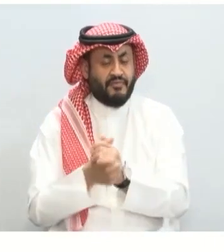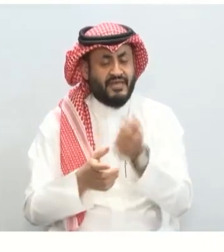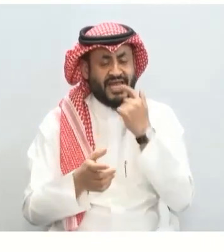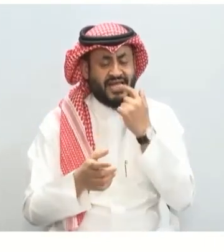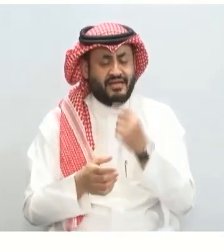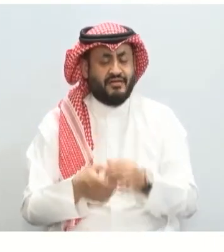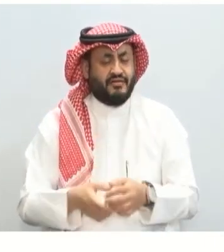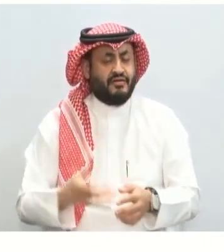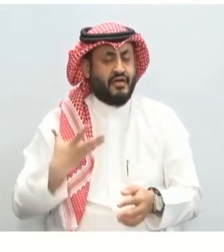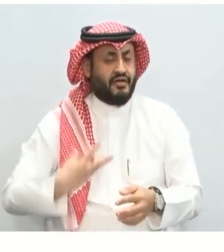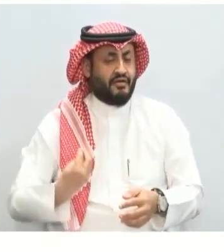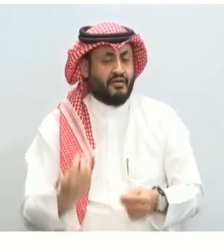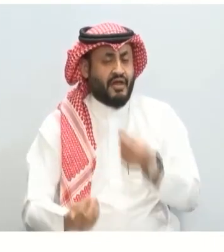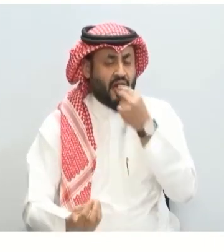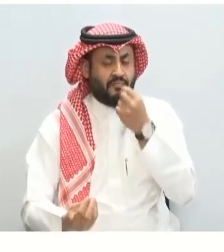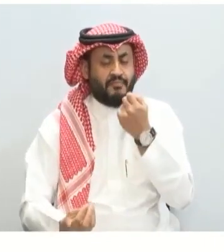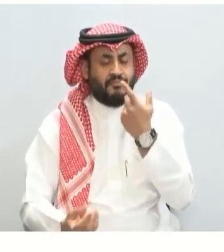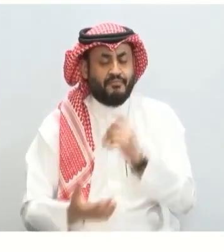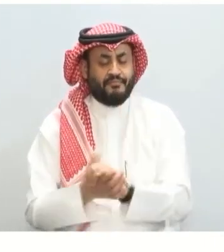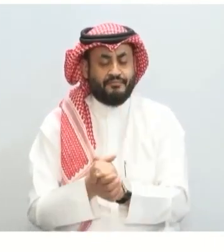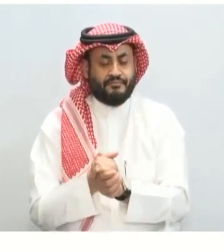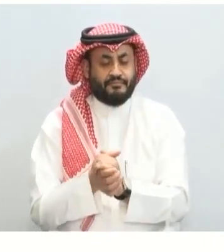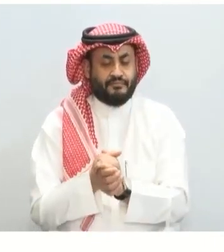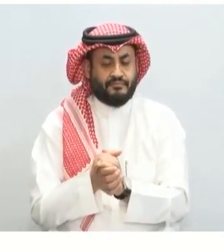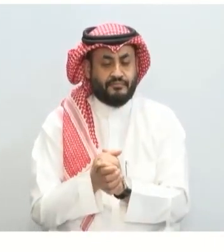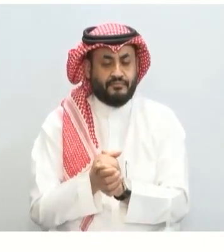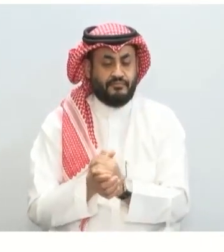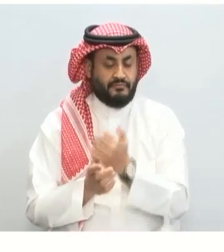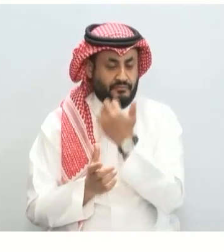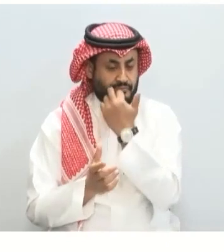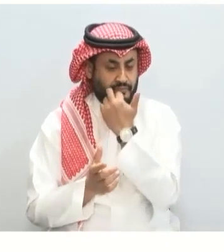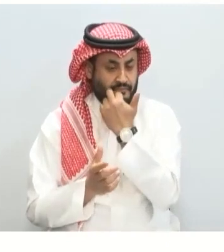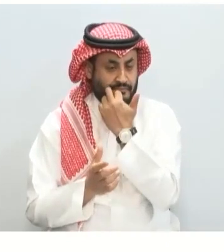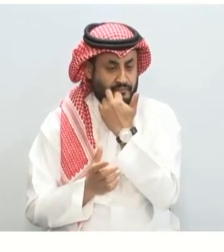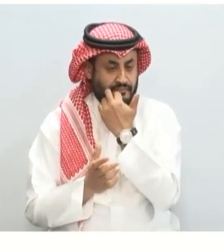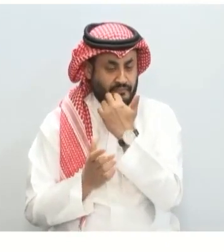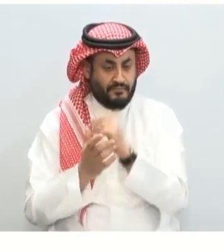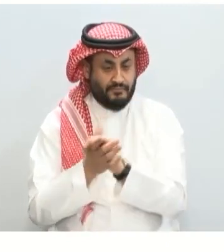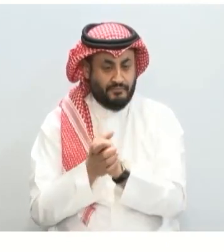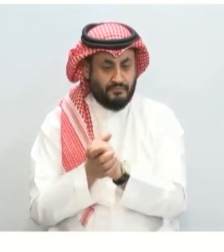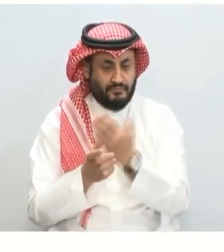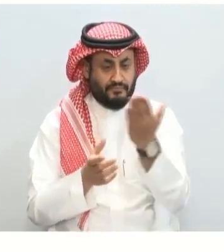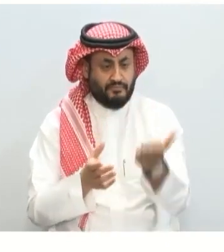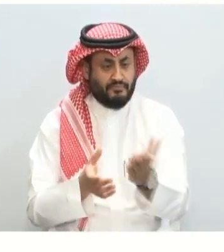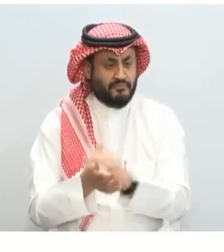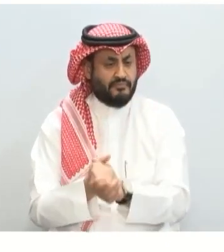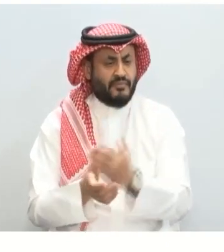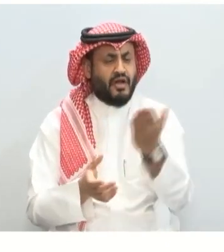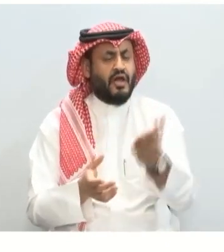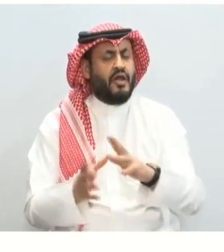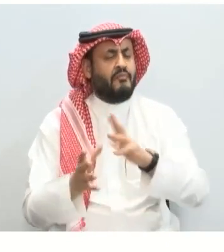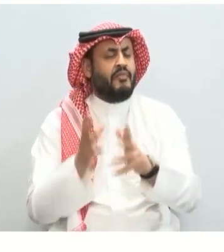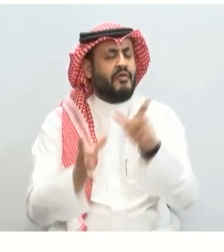means you like to eat sweet things, love desserts and candy. So who said each word